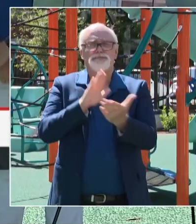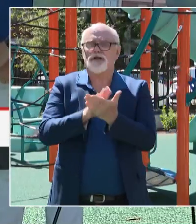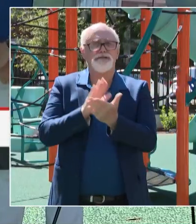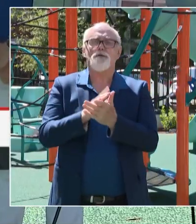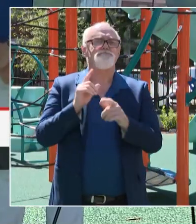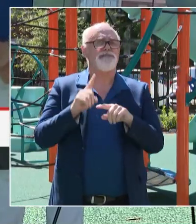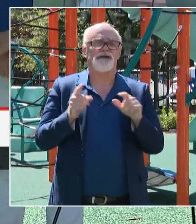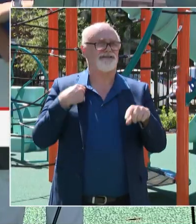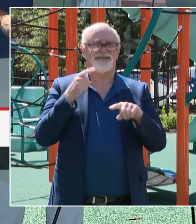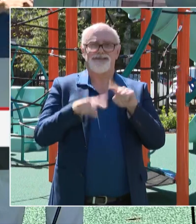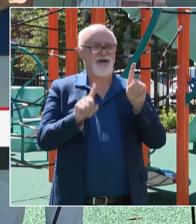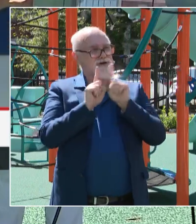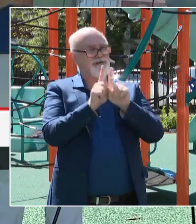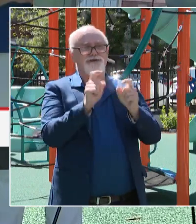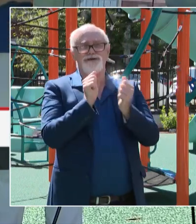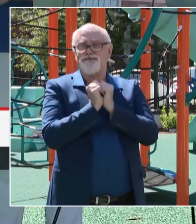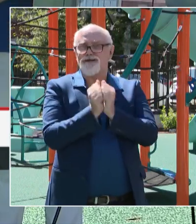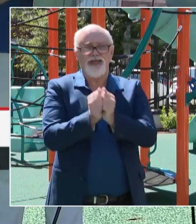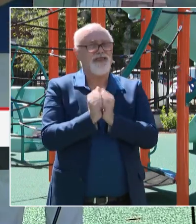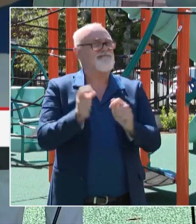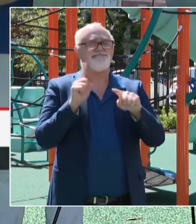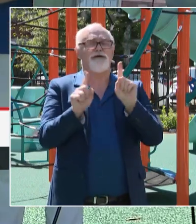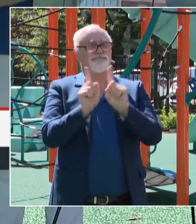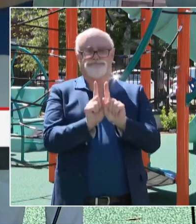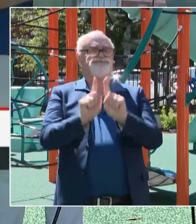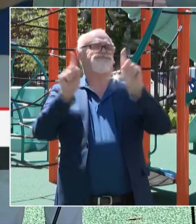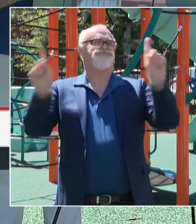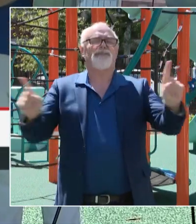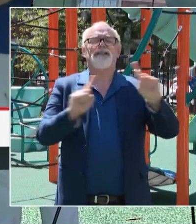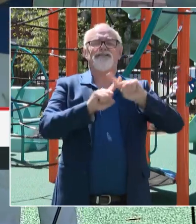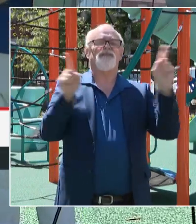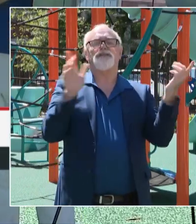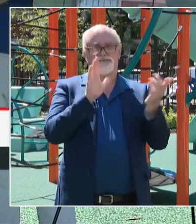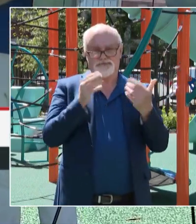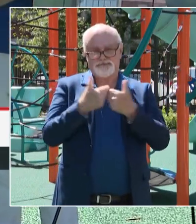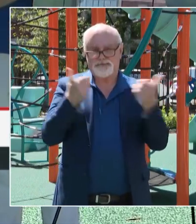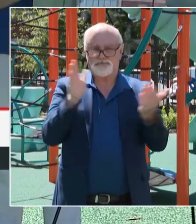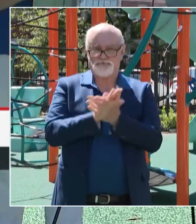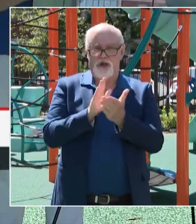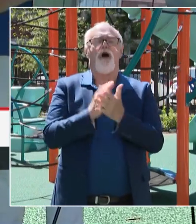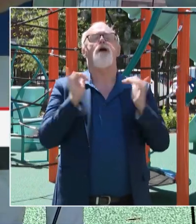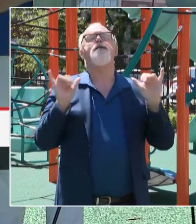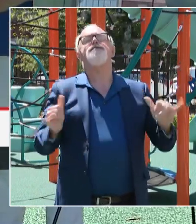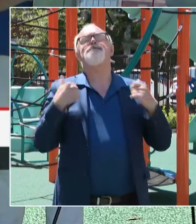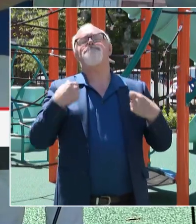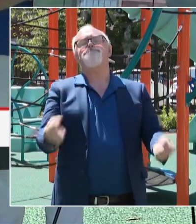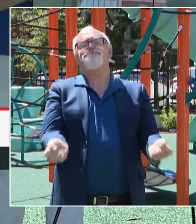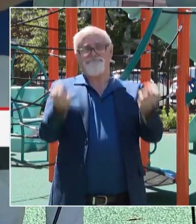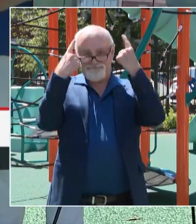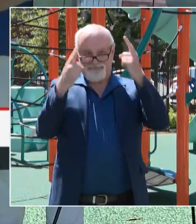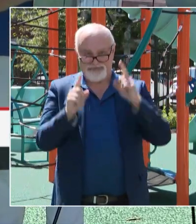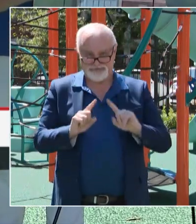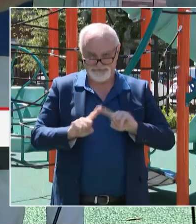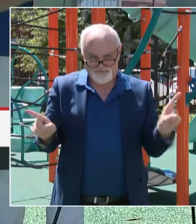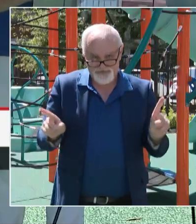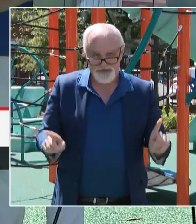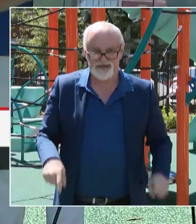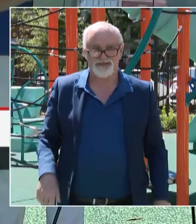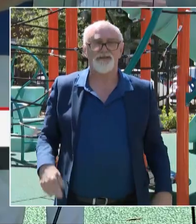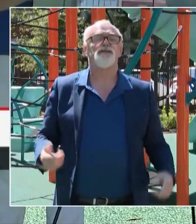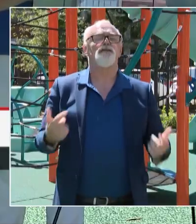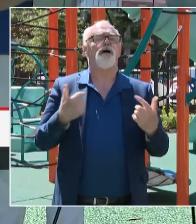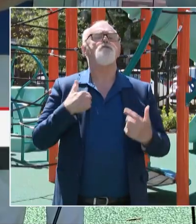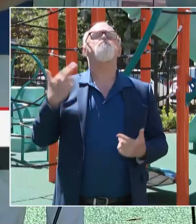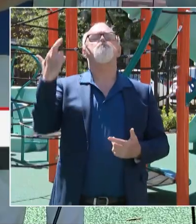to different places. But that day and every day since, I realized how important families are to our school and an